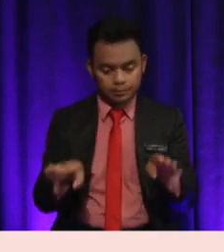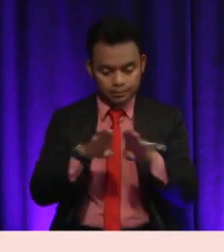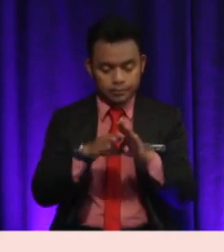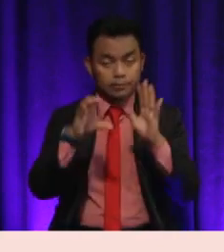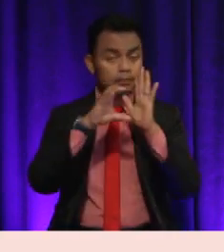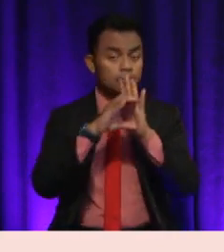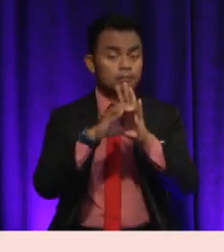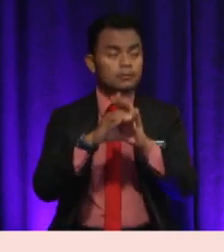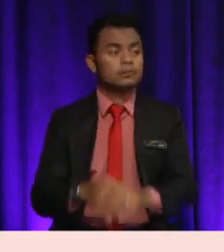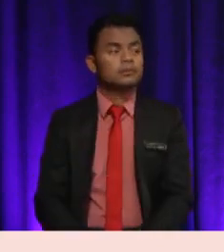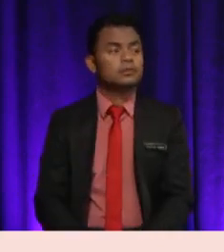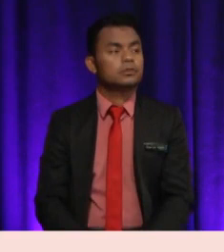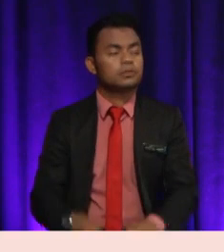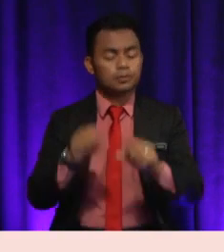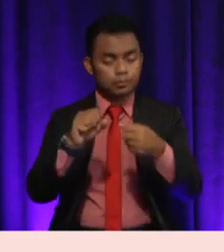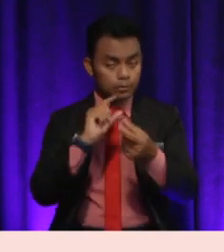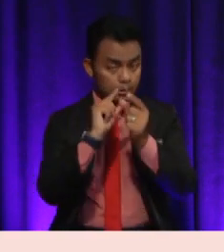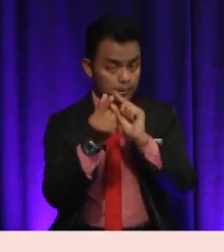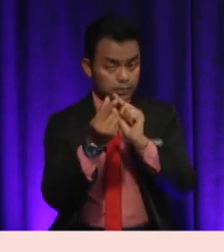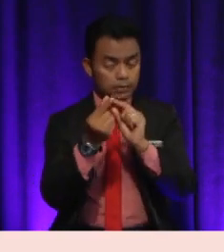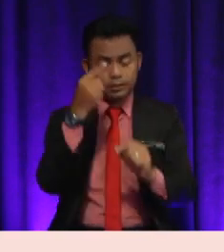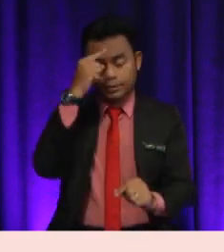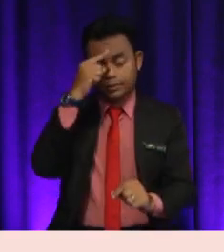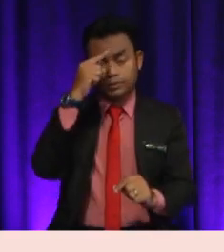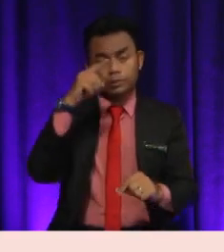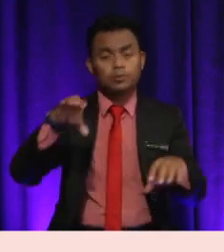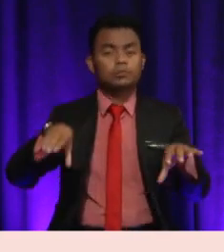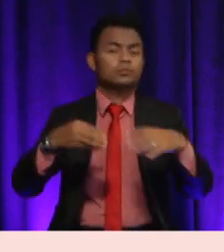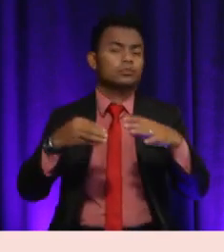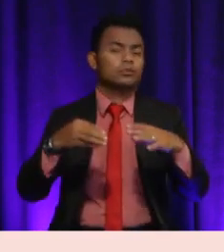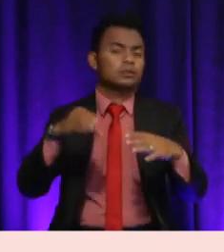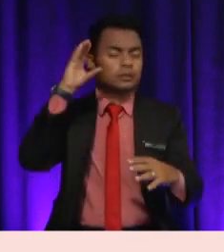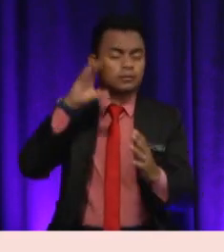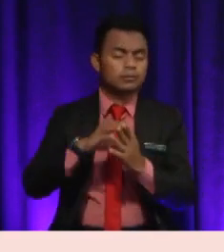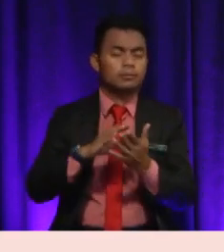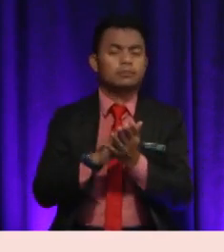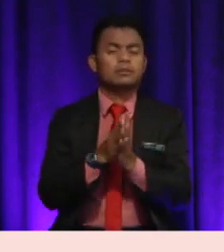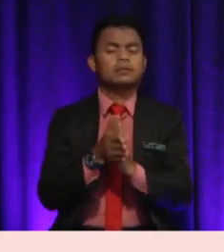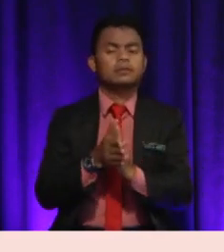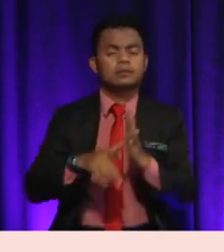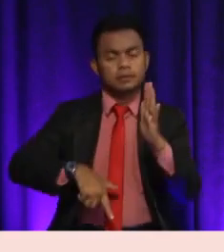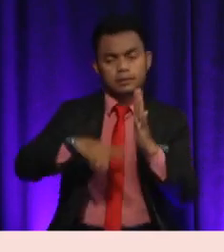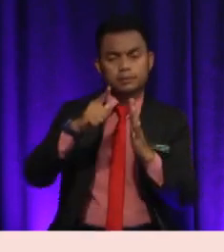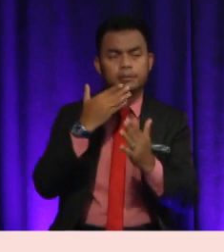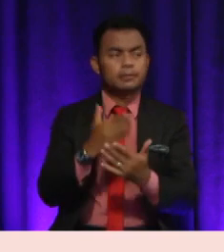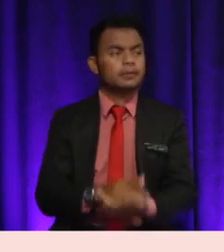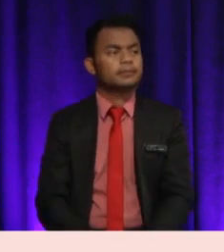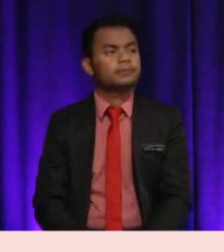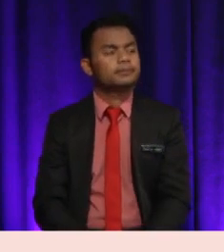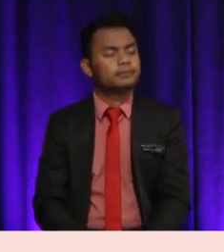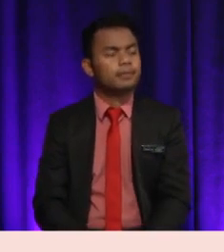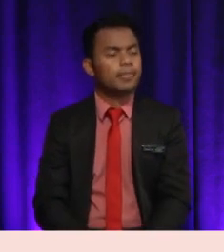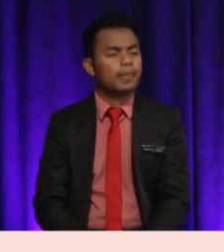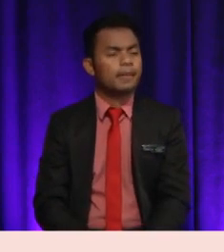find substitutes to create dramatic effects in her photograph to resemble those she sees in magazines. Okay,